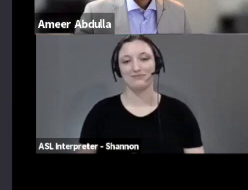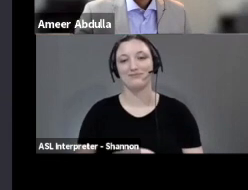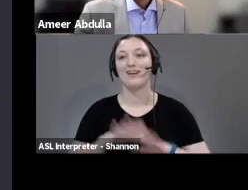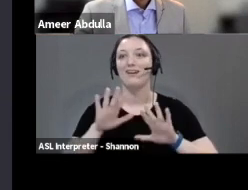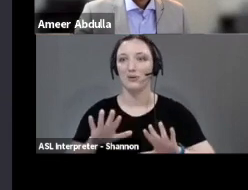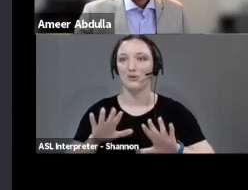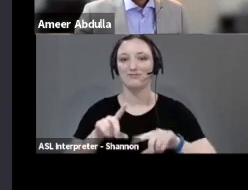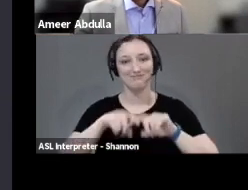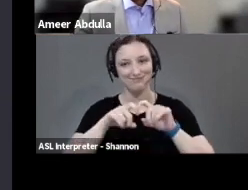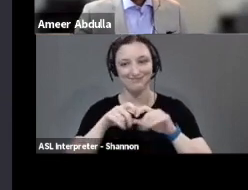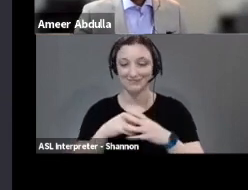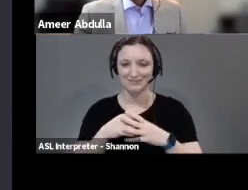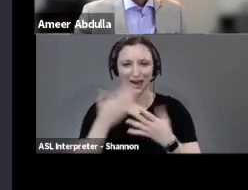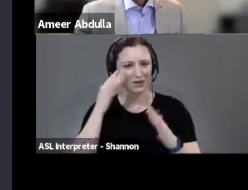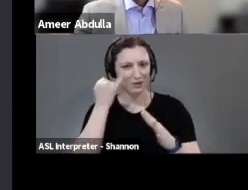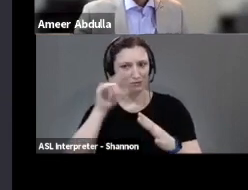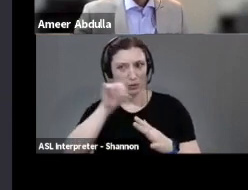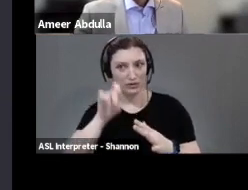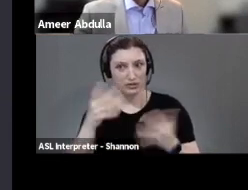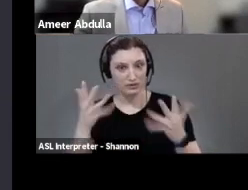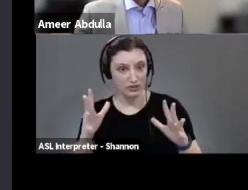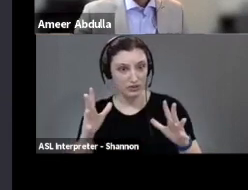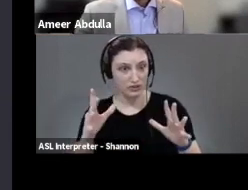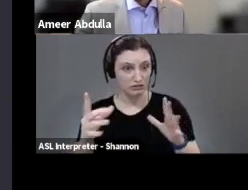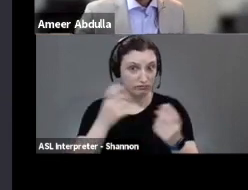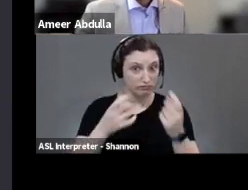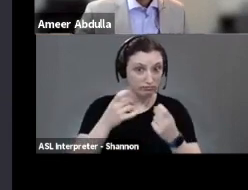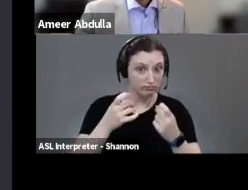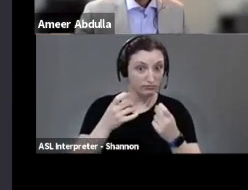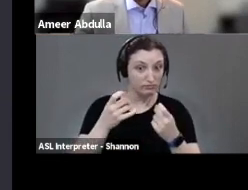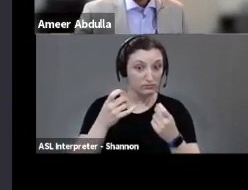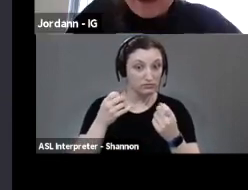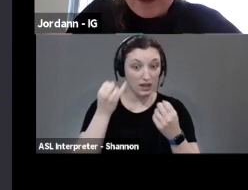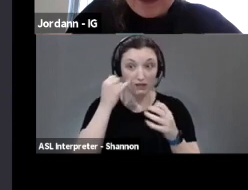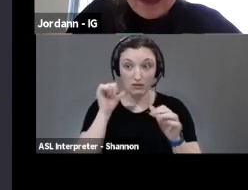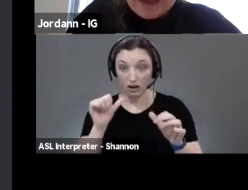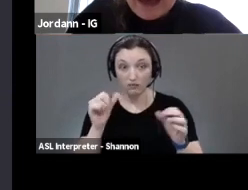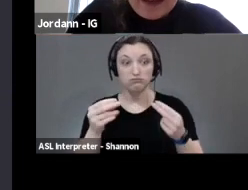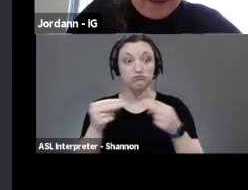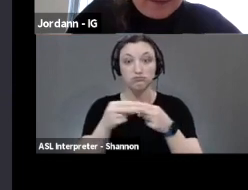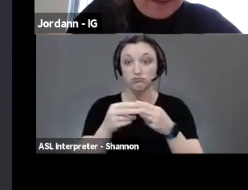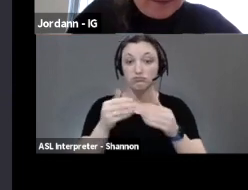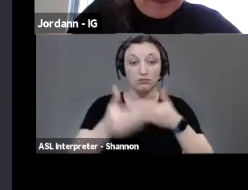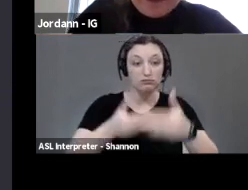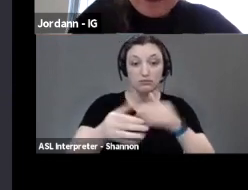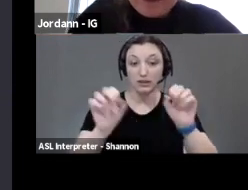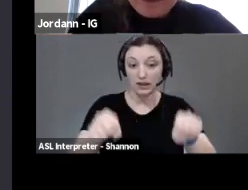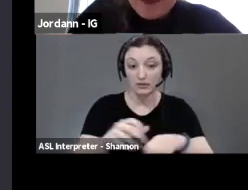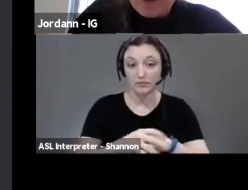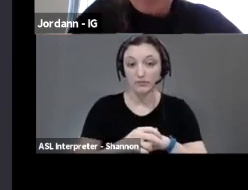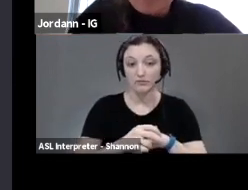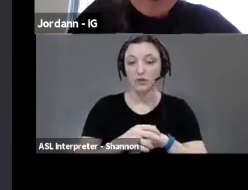Jordan, don't know if you have any questions, but I'll advance the slide and we can get going on to the next topic. Go ahead. There's nothing yet. Okay.